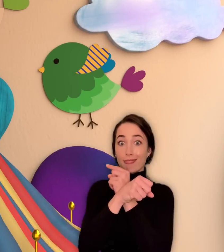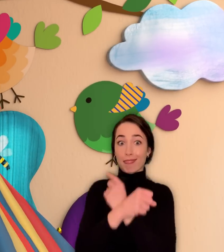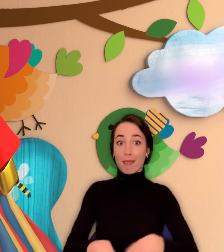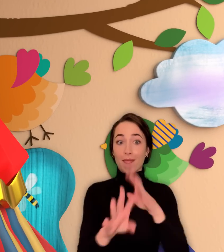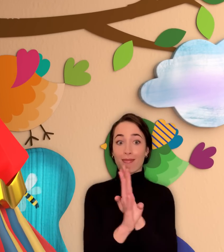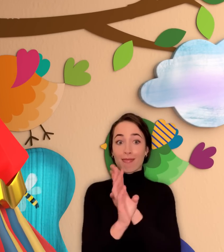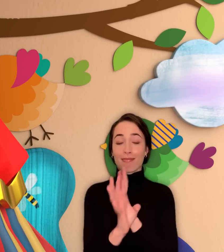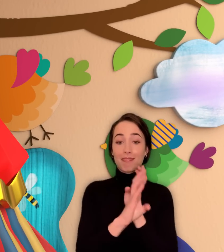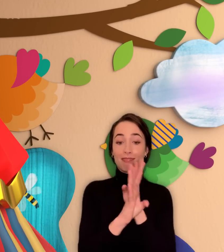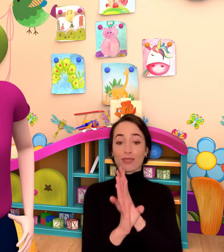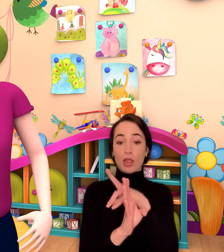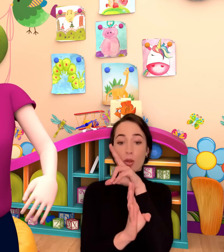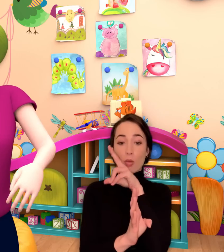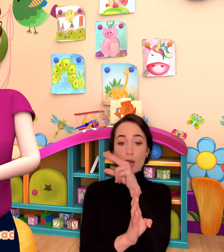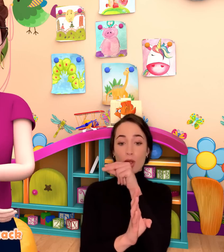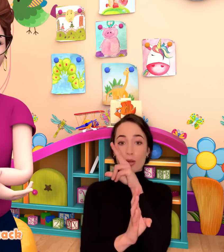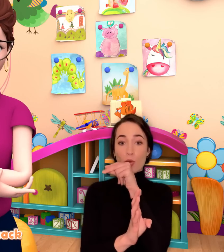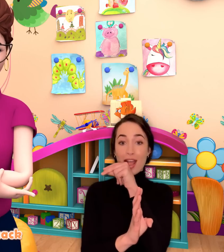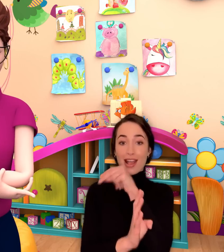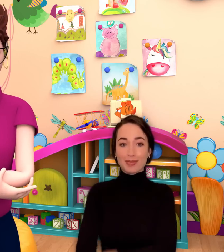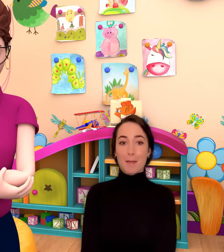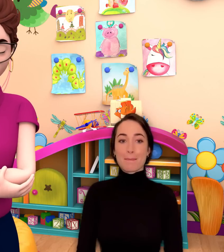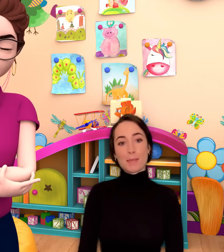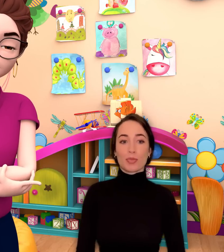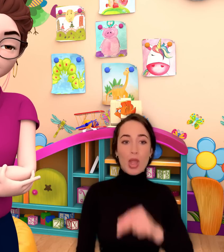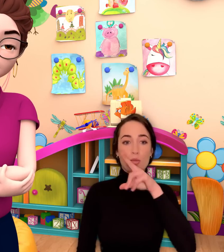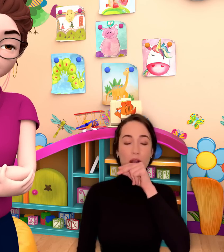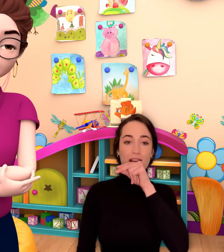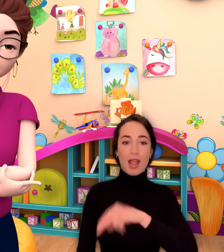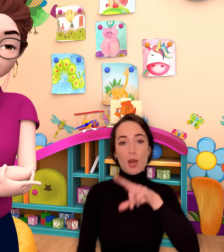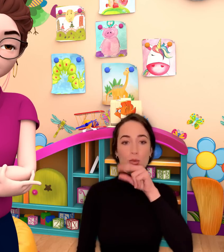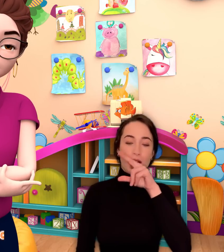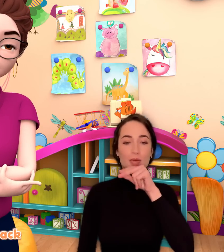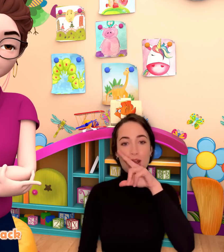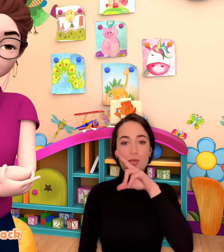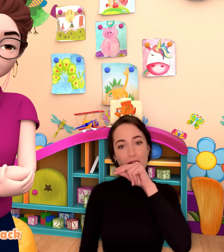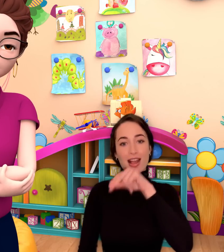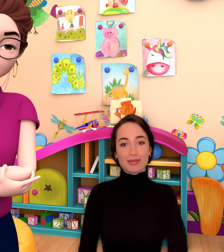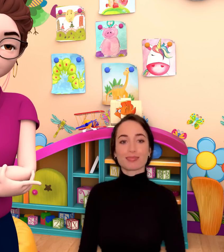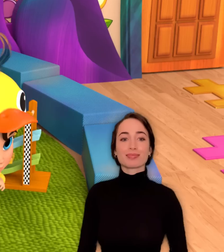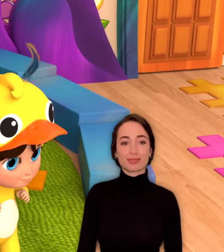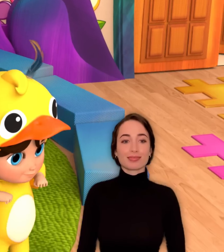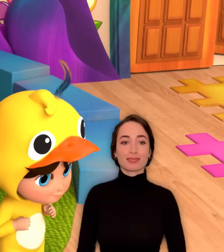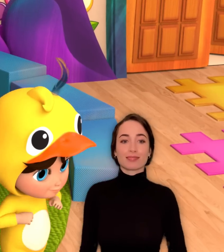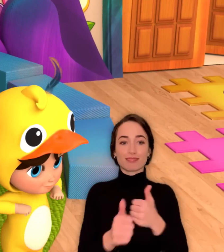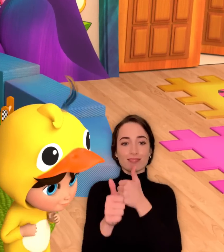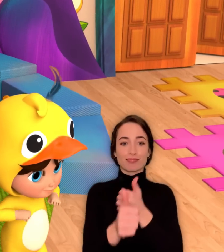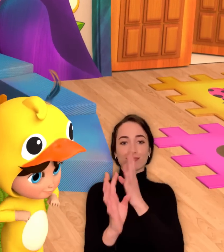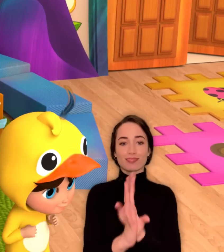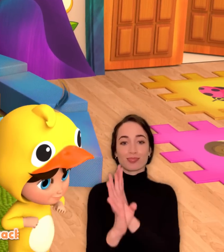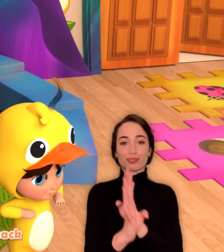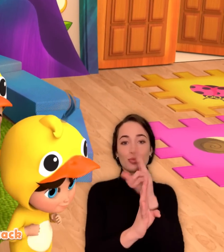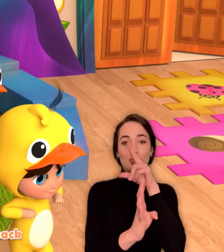on his back he L the others with the quack quack quack quack quack quack quack quack quack he live the